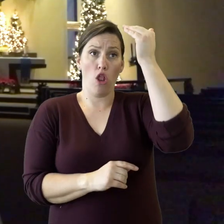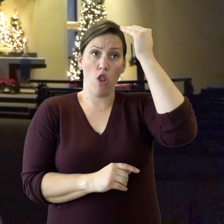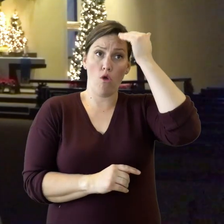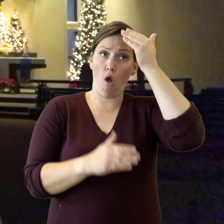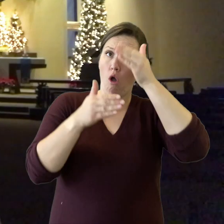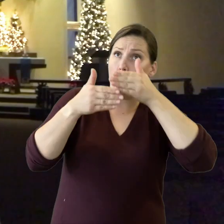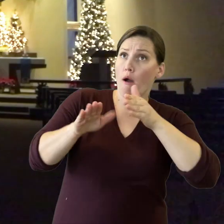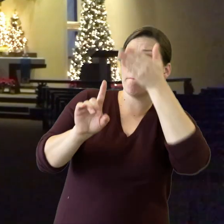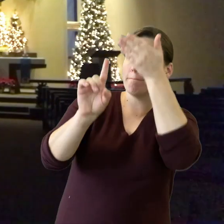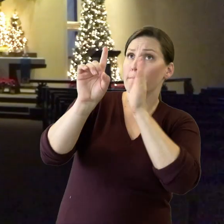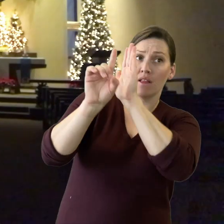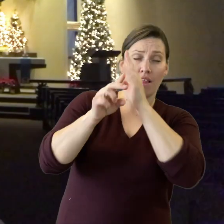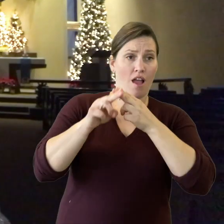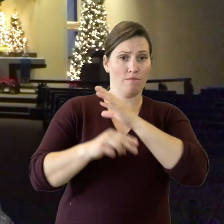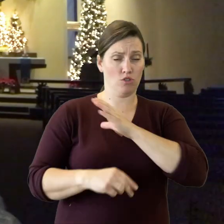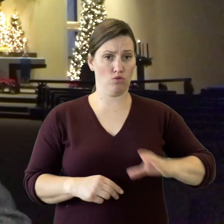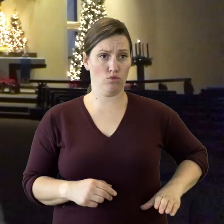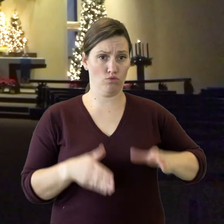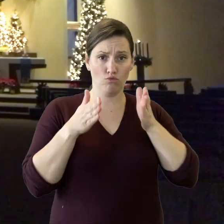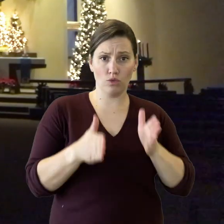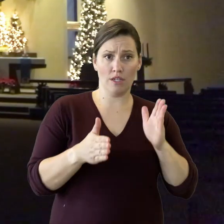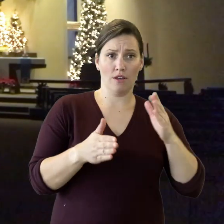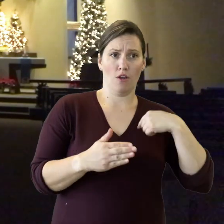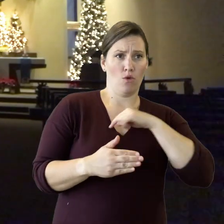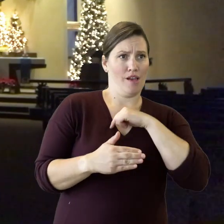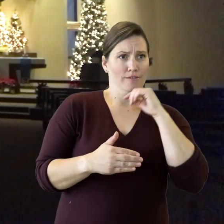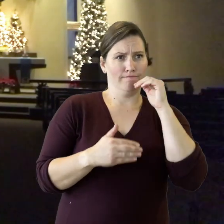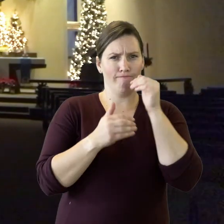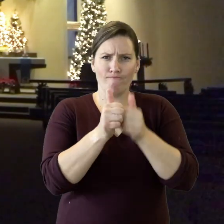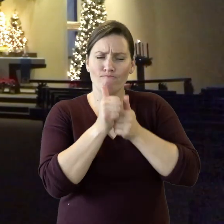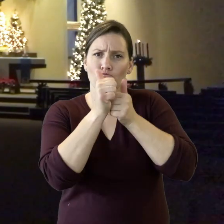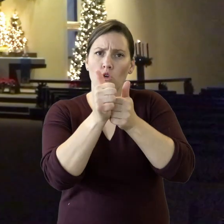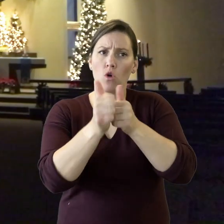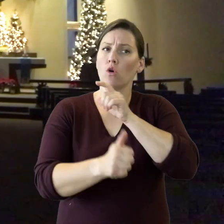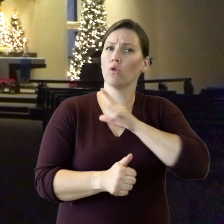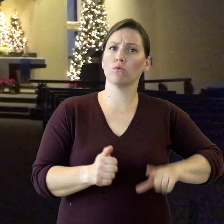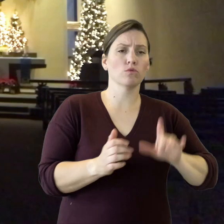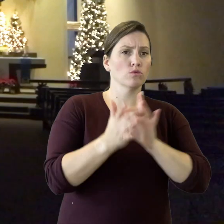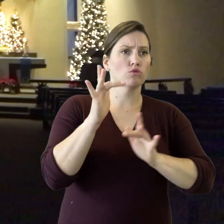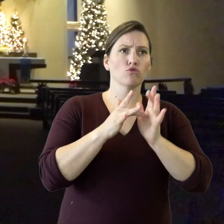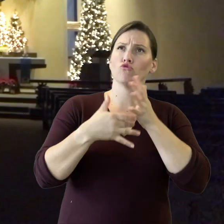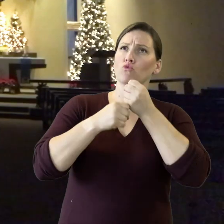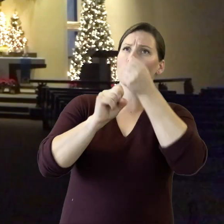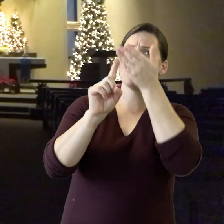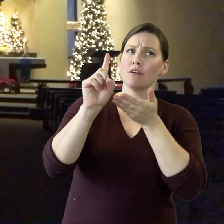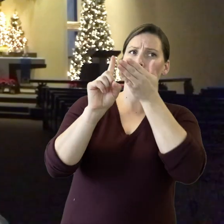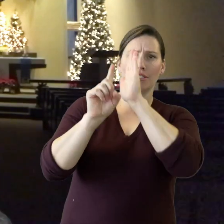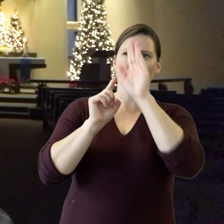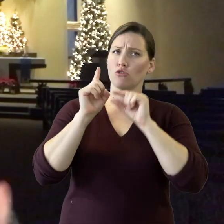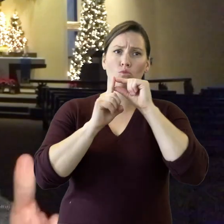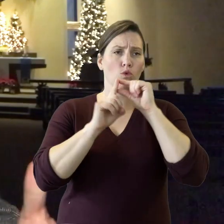are Christians. We follow the Lord Jesus and we trust in him and his word. We're glad you're with us today